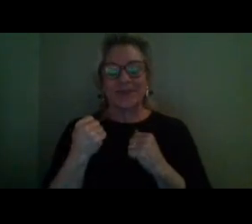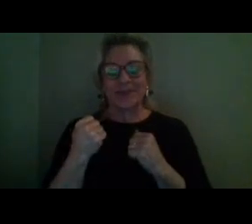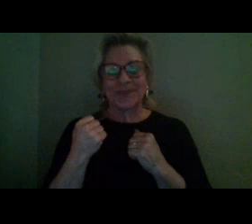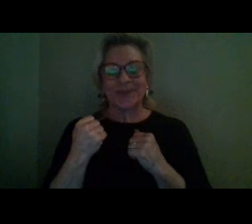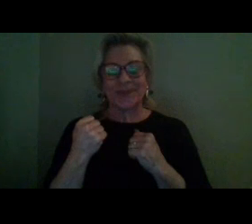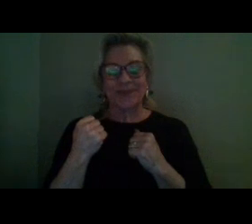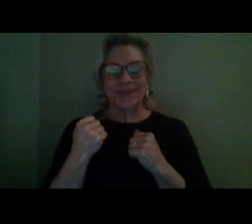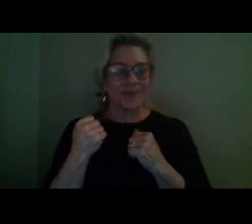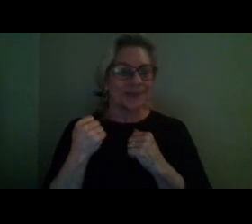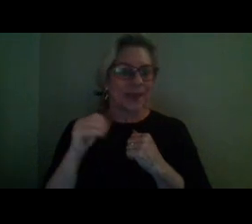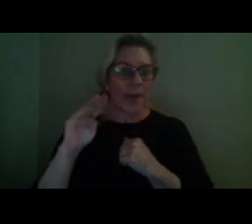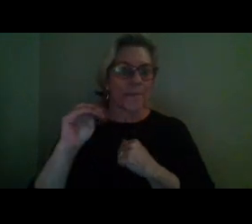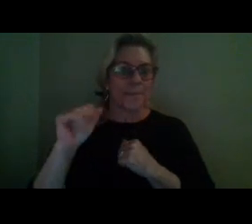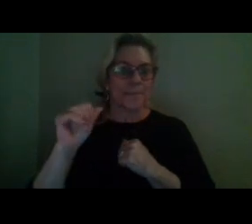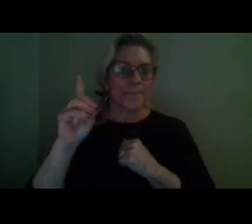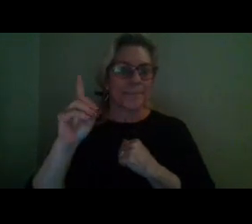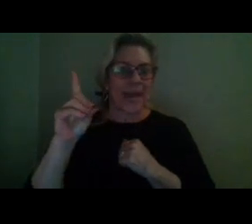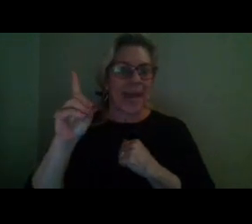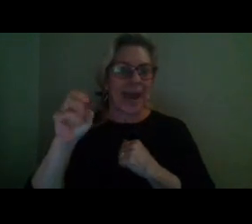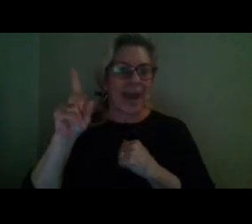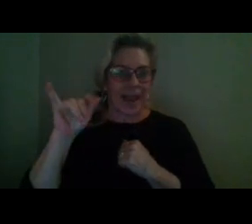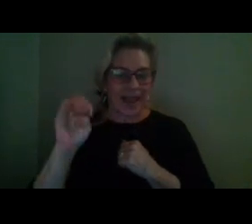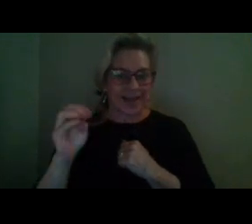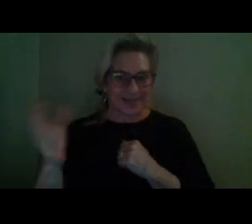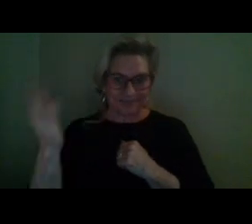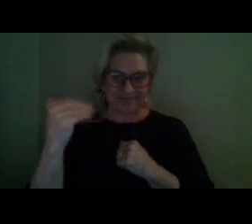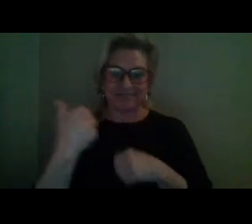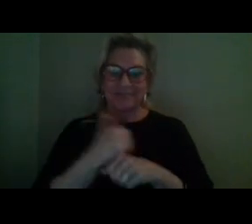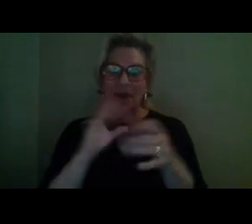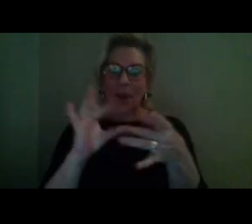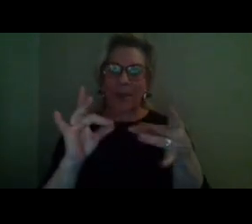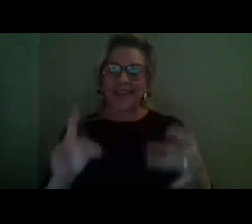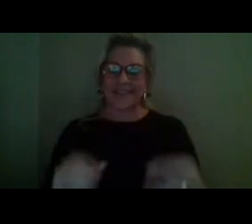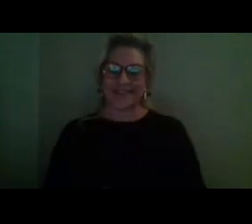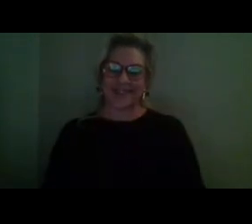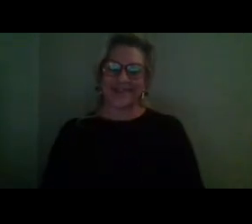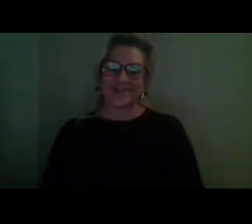Madeline, I see that you are now connected to audio. You are now free to unmute yourself and make your comment.